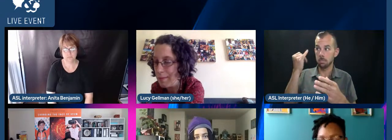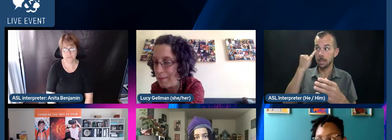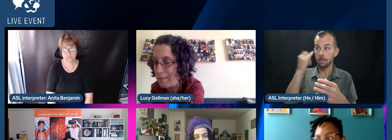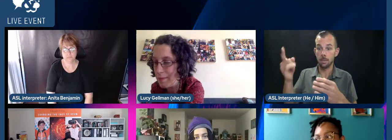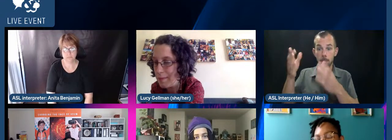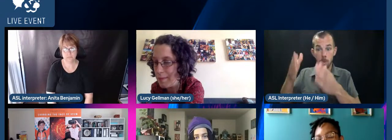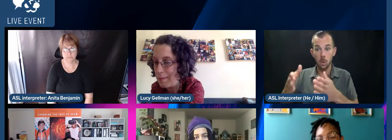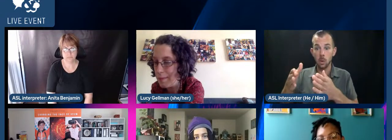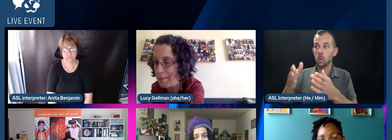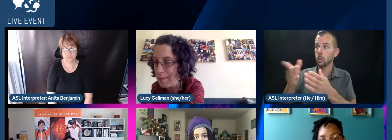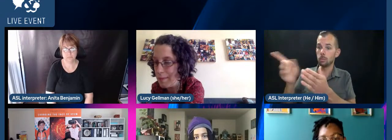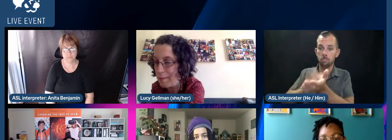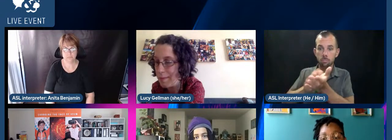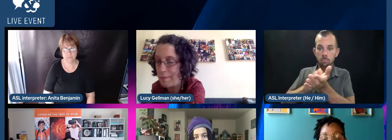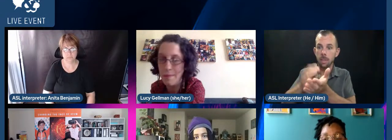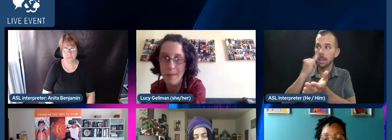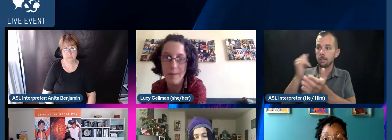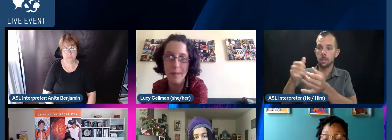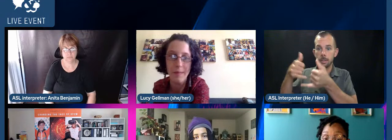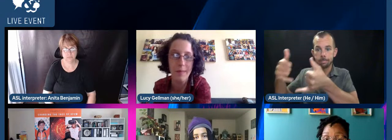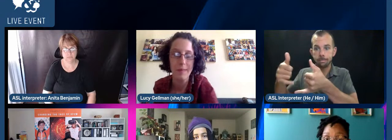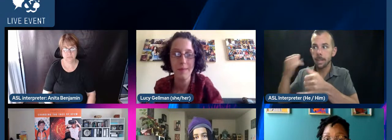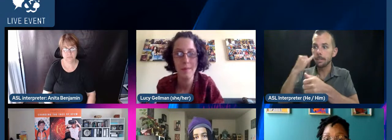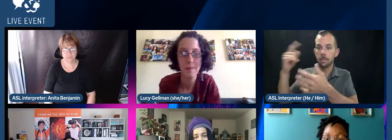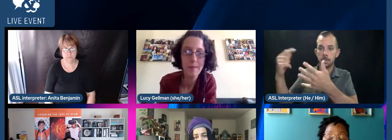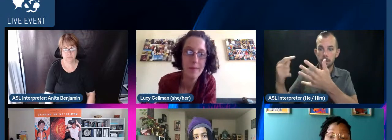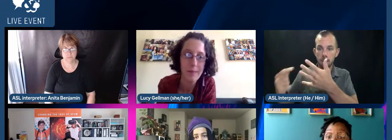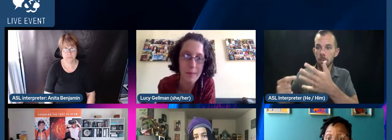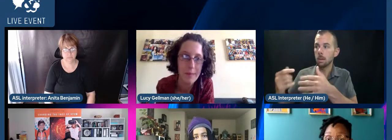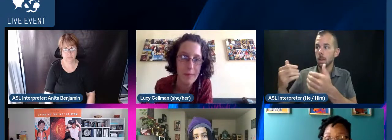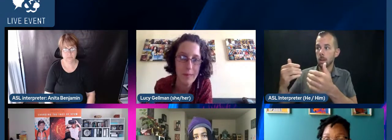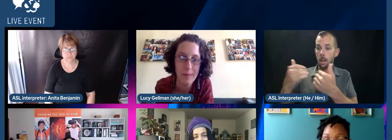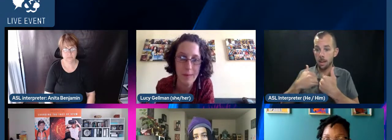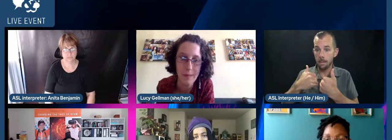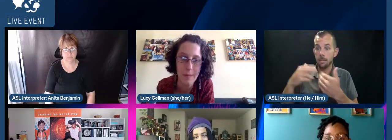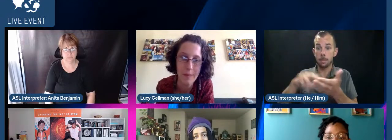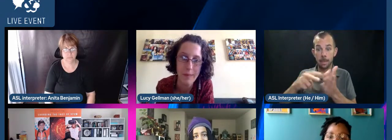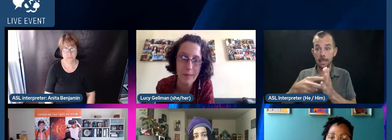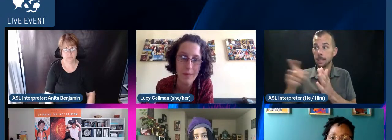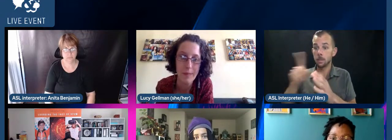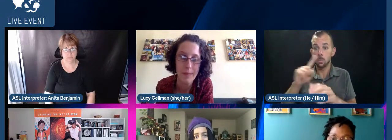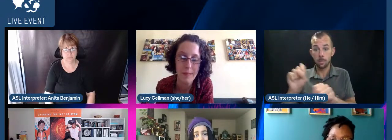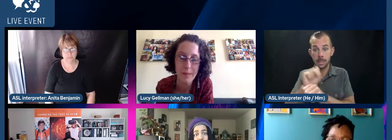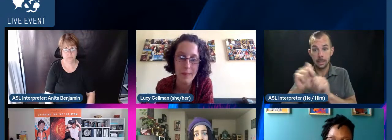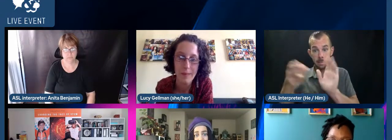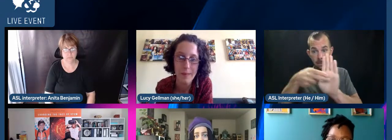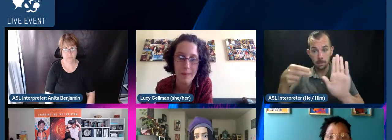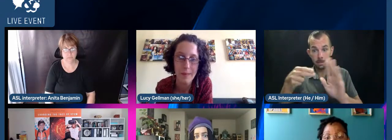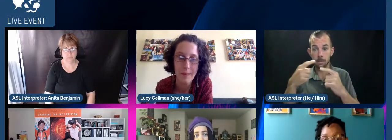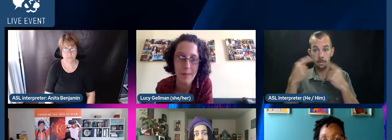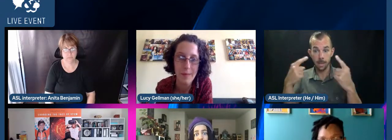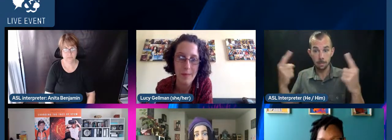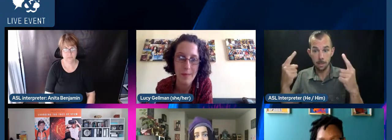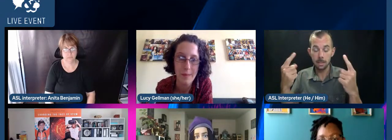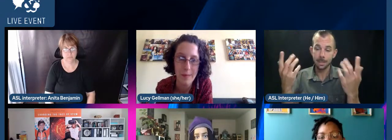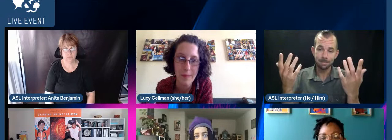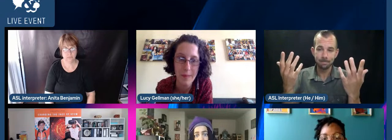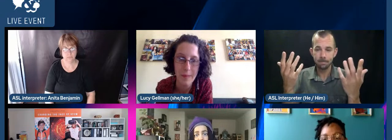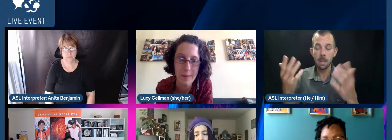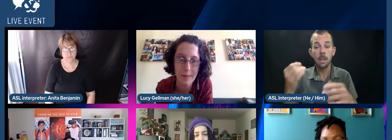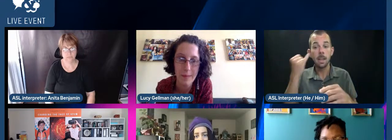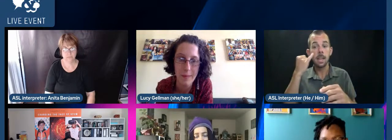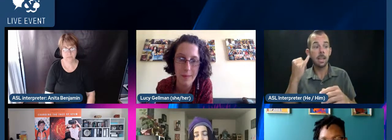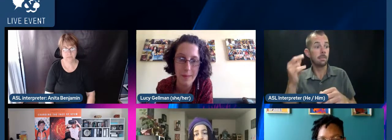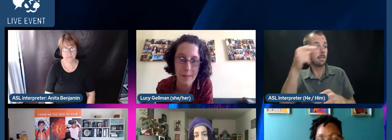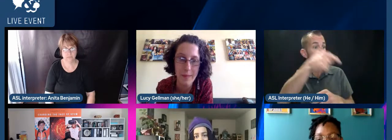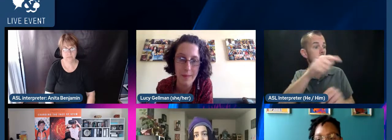celebrity. I think that like the idea that some people can do no wrong, and if other people do the same thing, they will be punished. That's